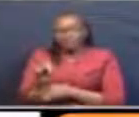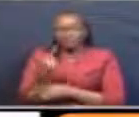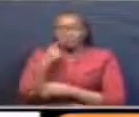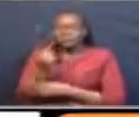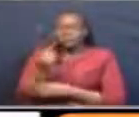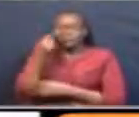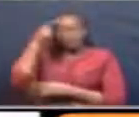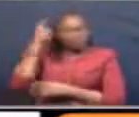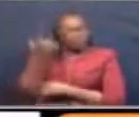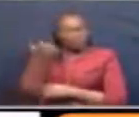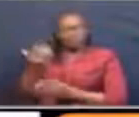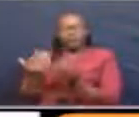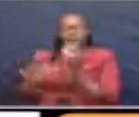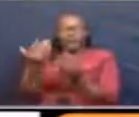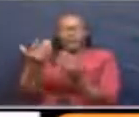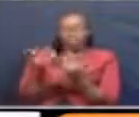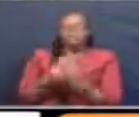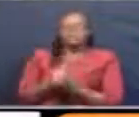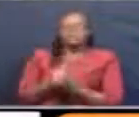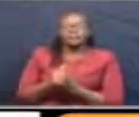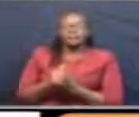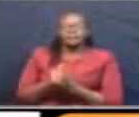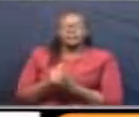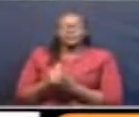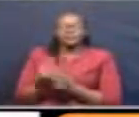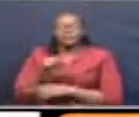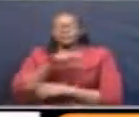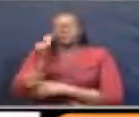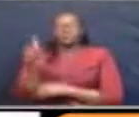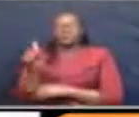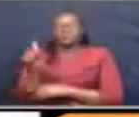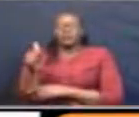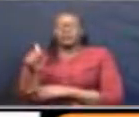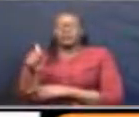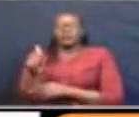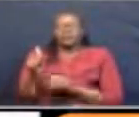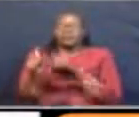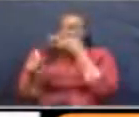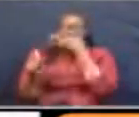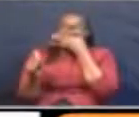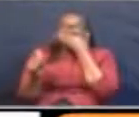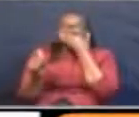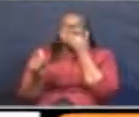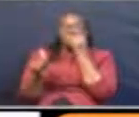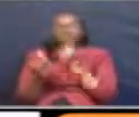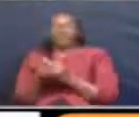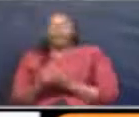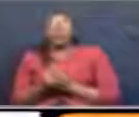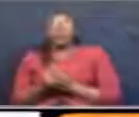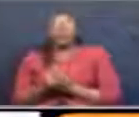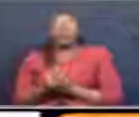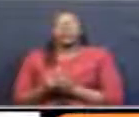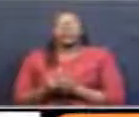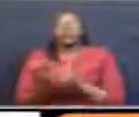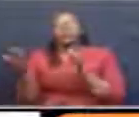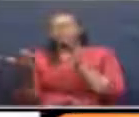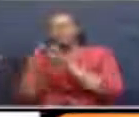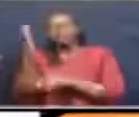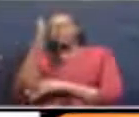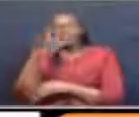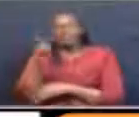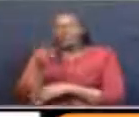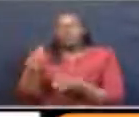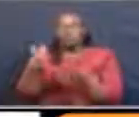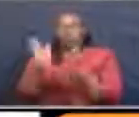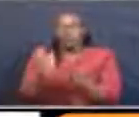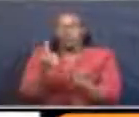there have been claims about charcoal burning. There has been claims about harvesting and illegal logging against what